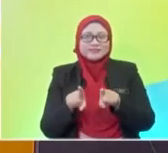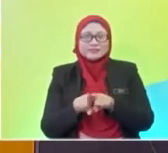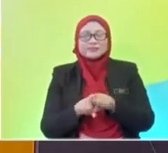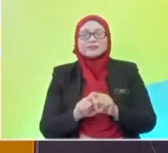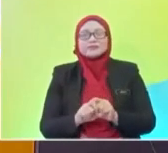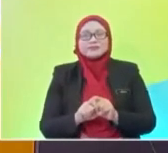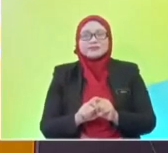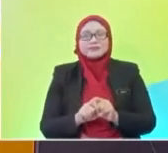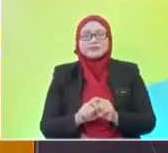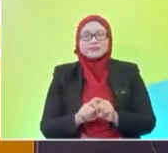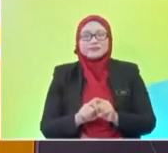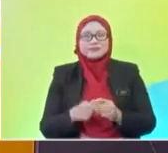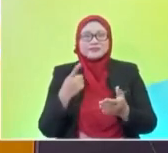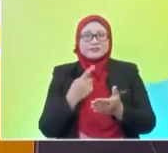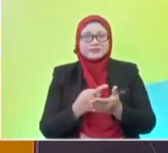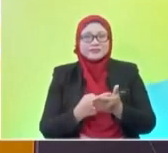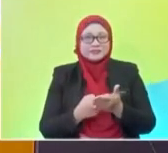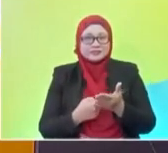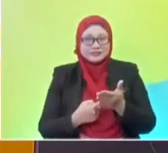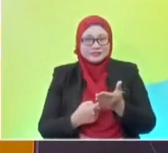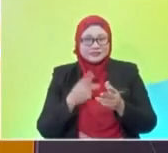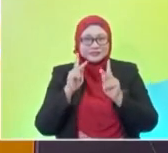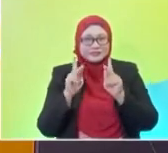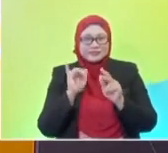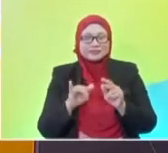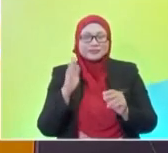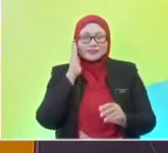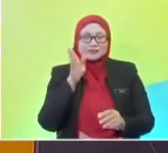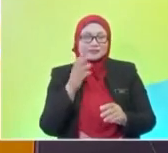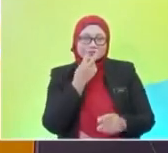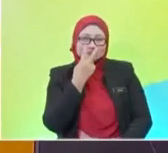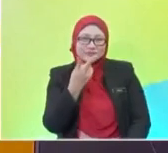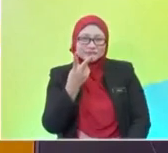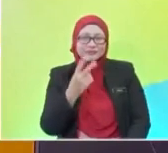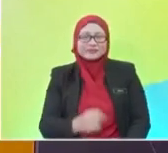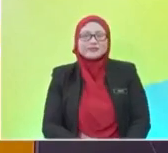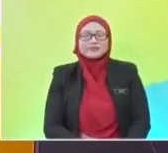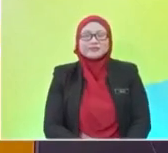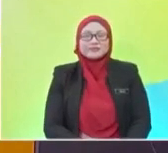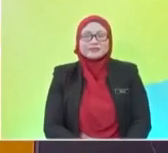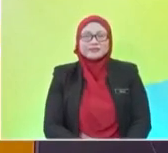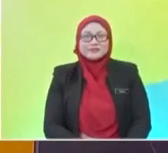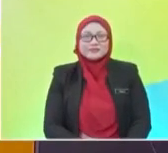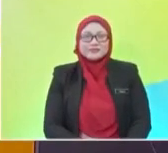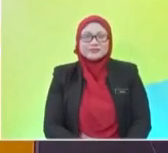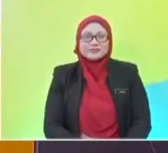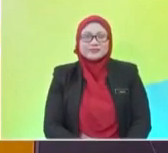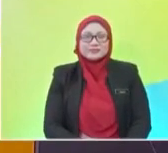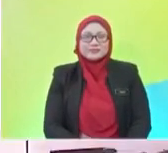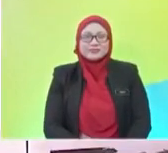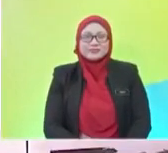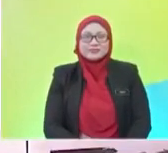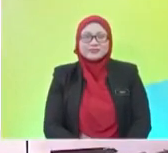teacher? Okay, before that, I'm going to introduce you. Ah, okay. Everyone, the six words we are going to... Sure. Play later. Alright.